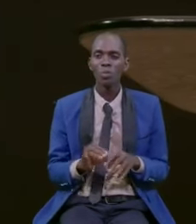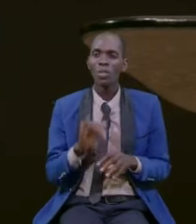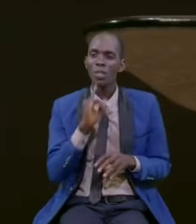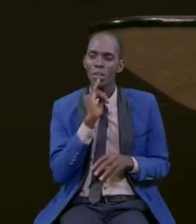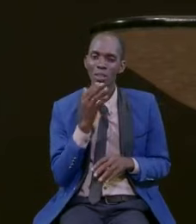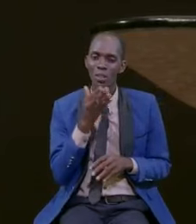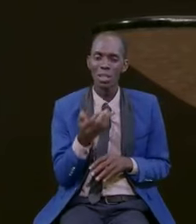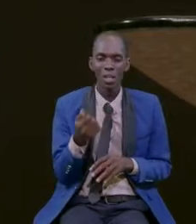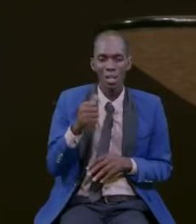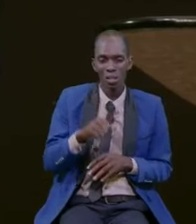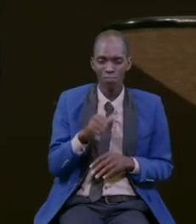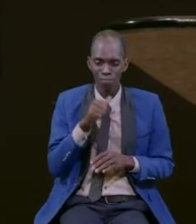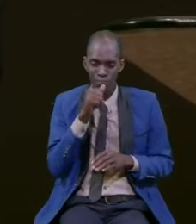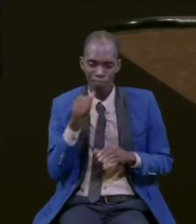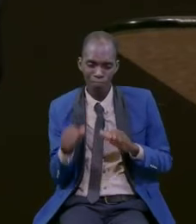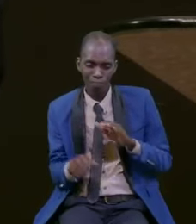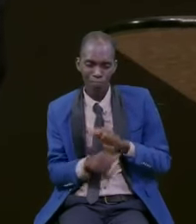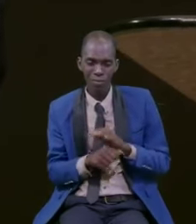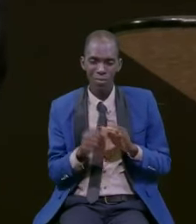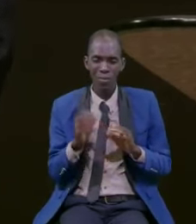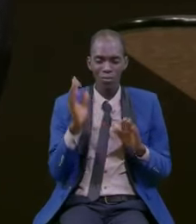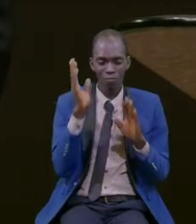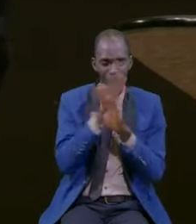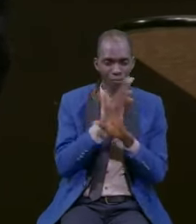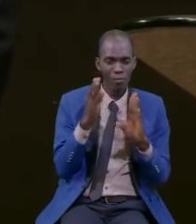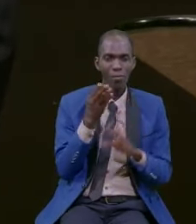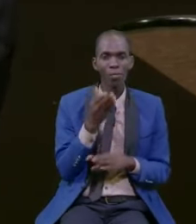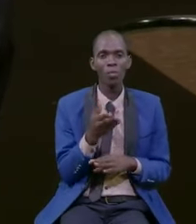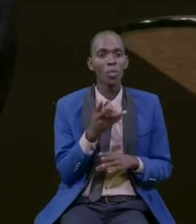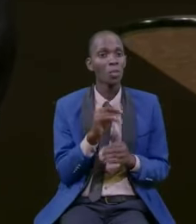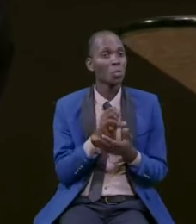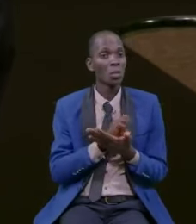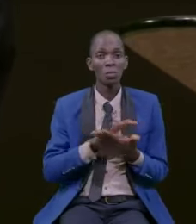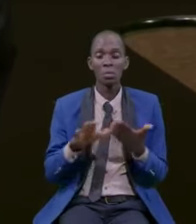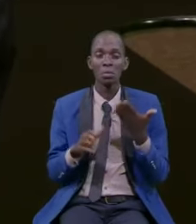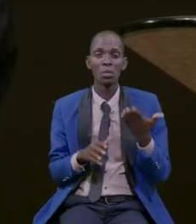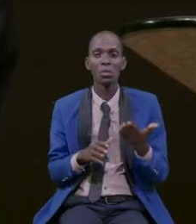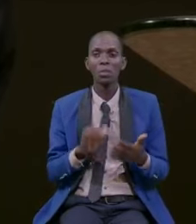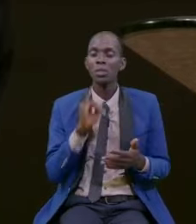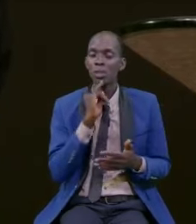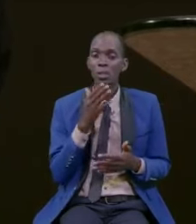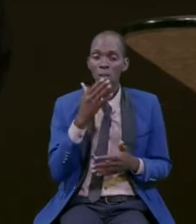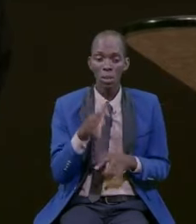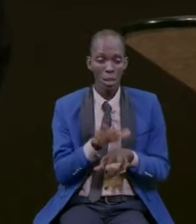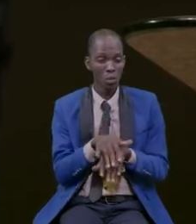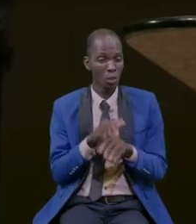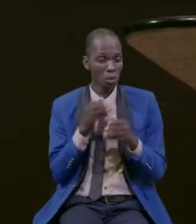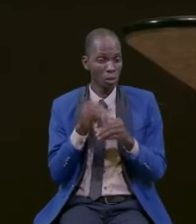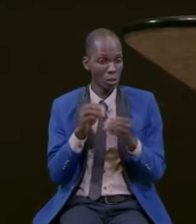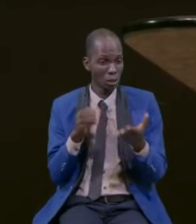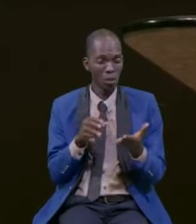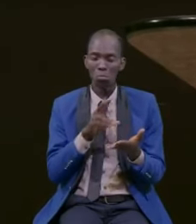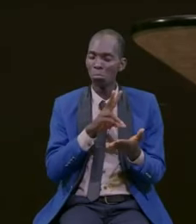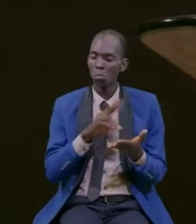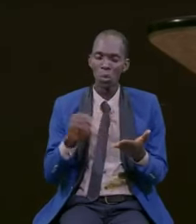seek there's no sanctification there is there hypocrisy there there's no sanctification there